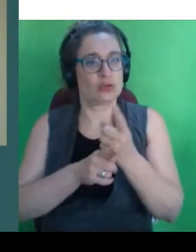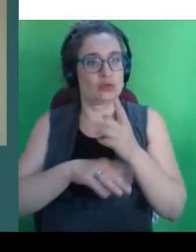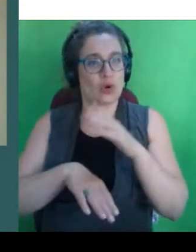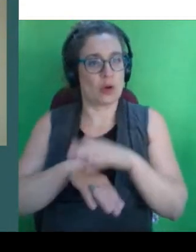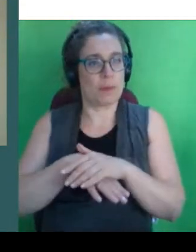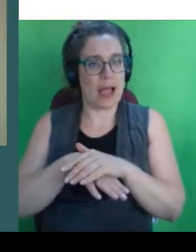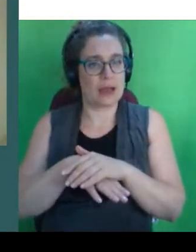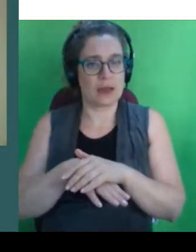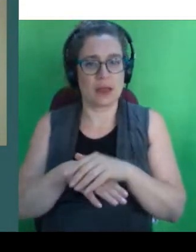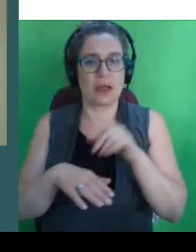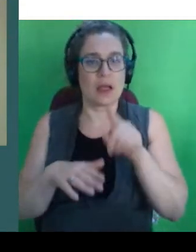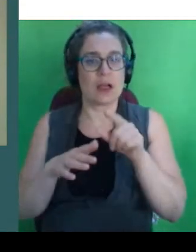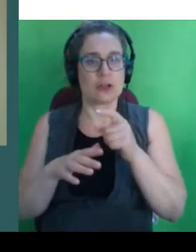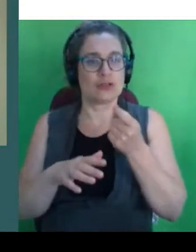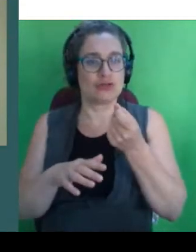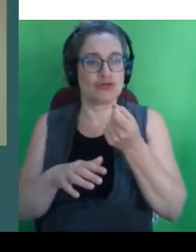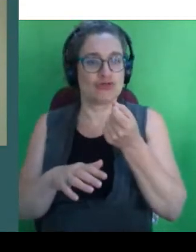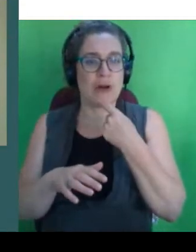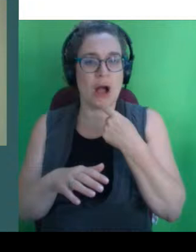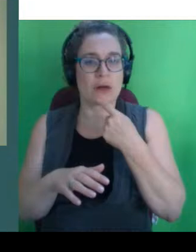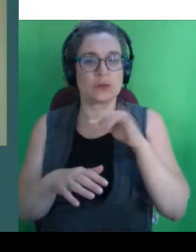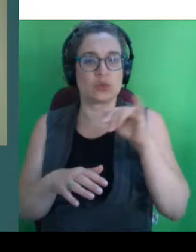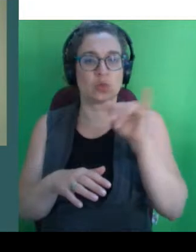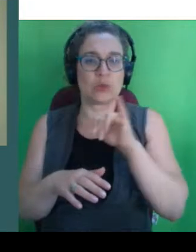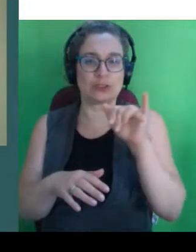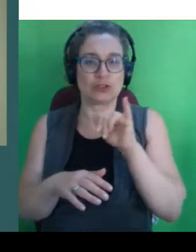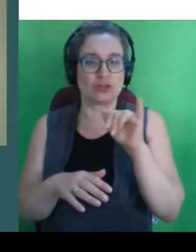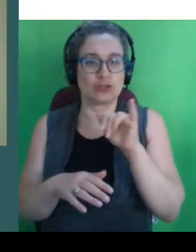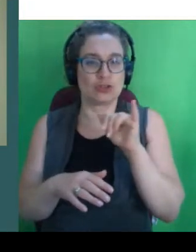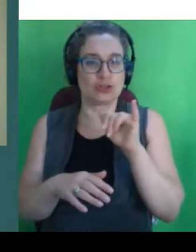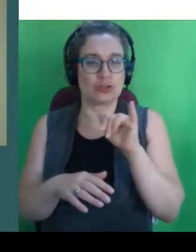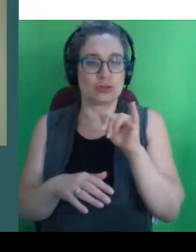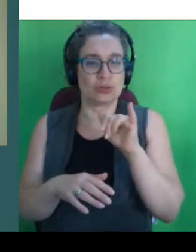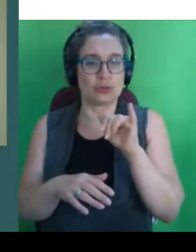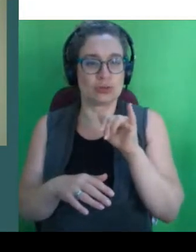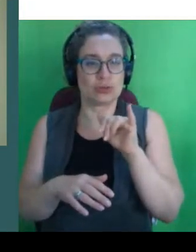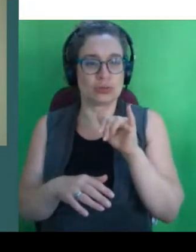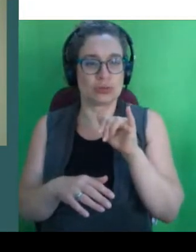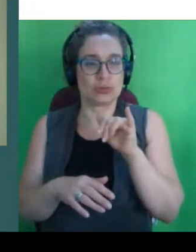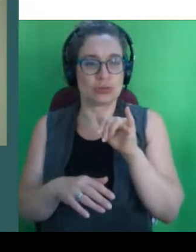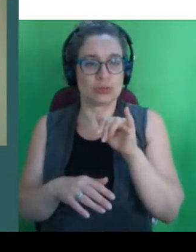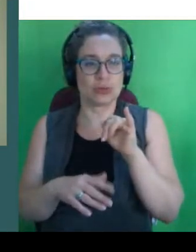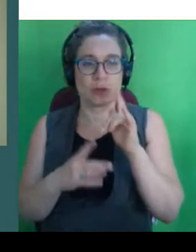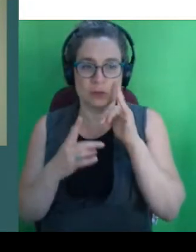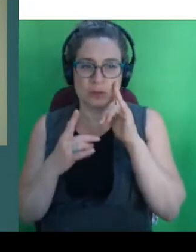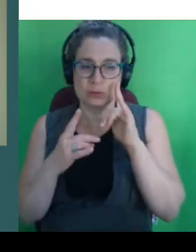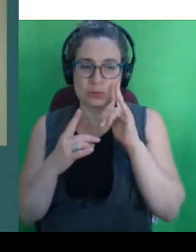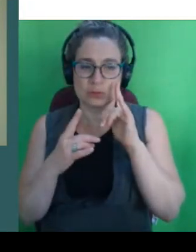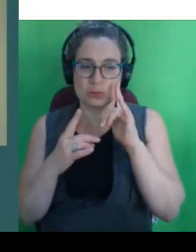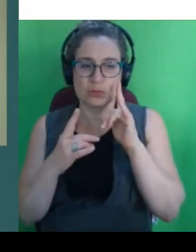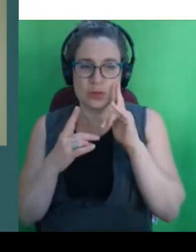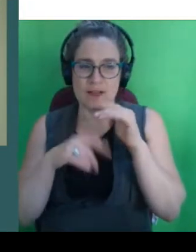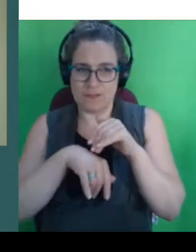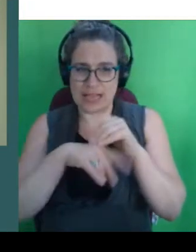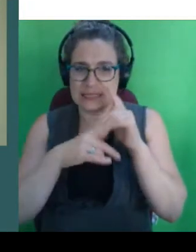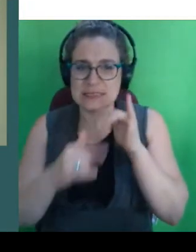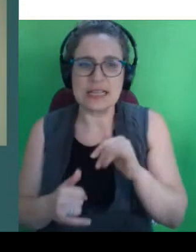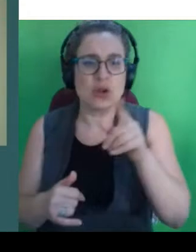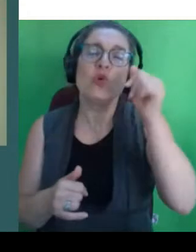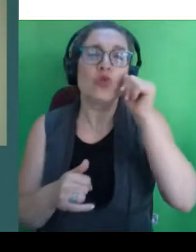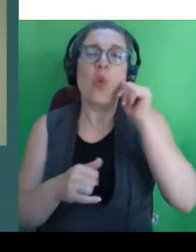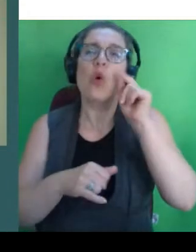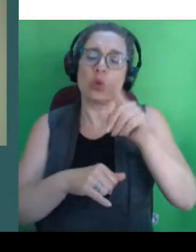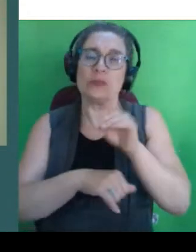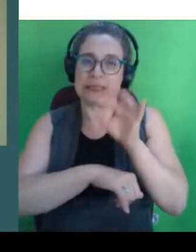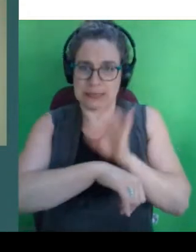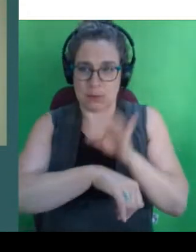with, when you do kind of skin prick testing, not to take antihistamines for kind of 5 days prior to